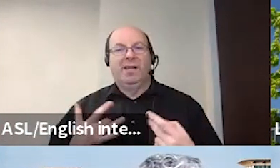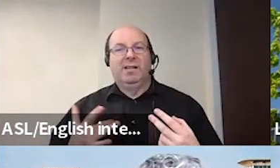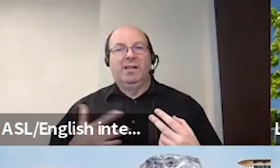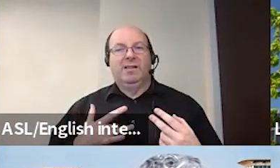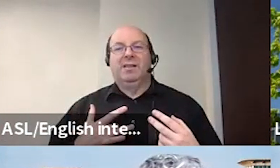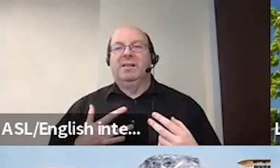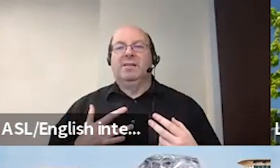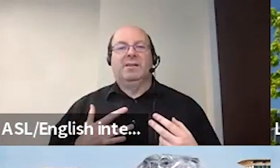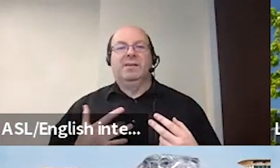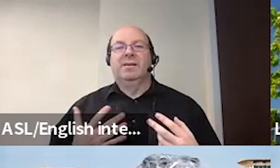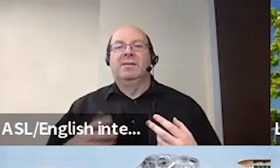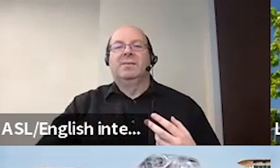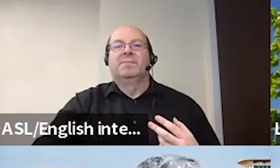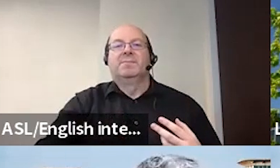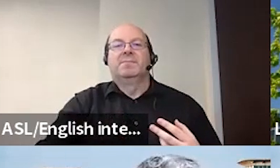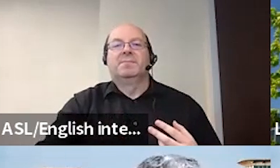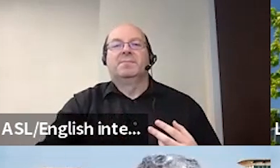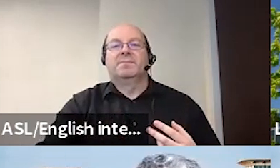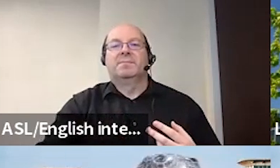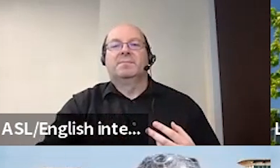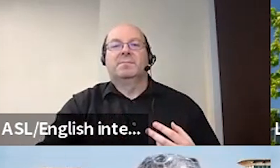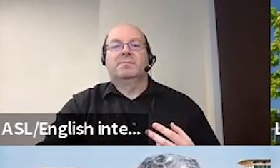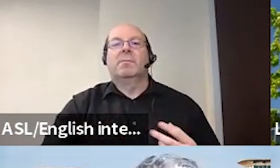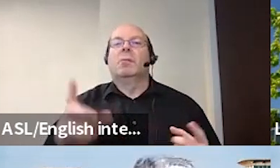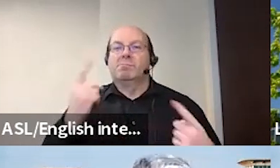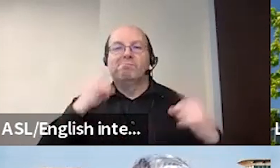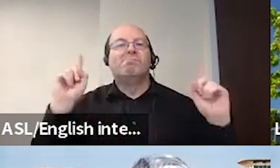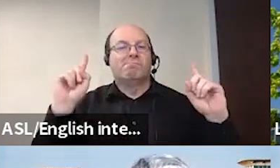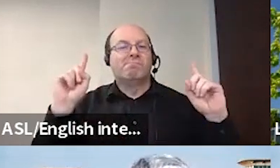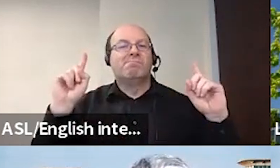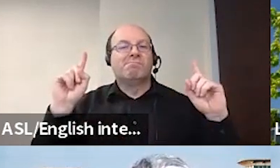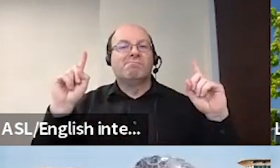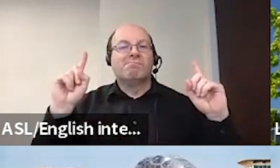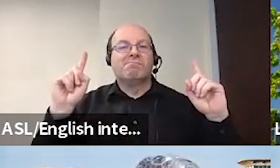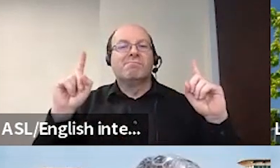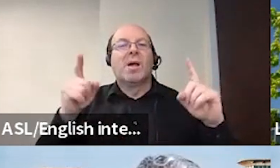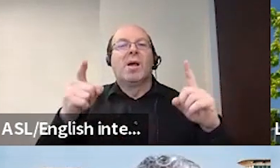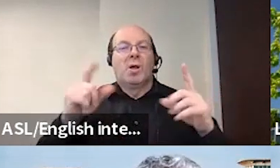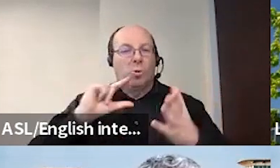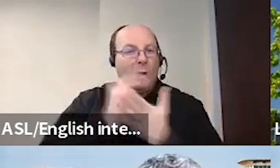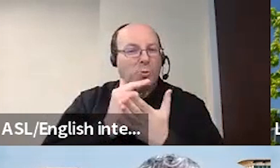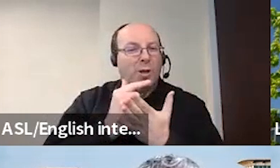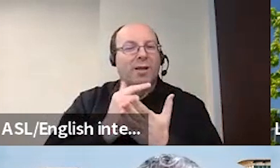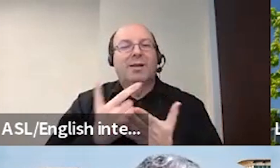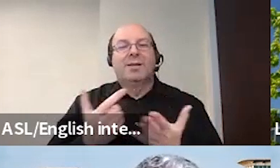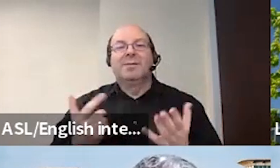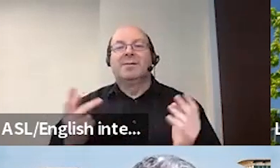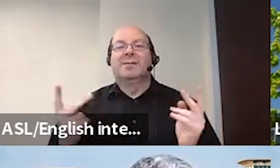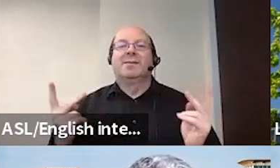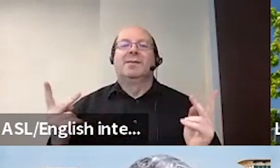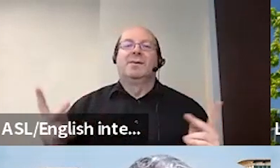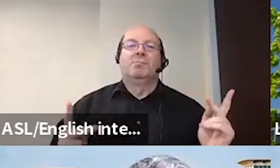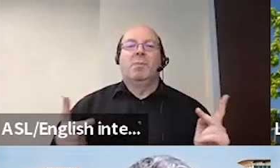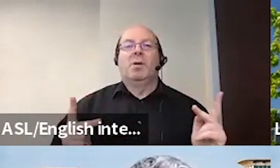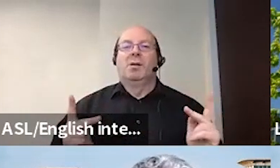to college. And yet you've done it. We've had people graduate. We've had people win incredible honors.